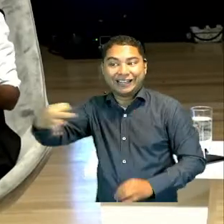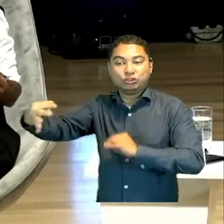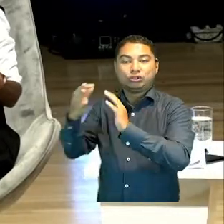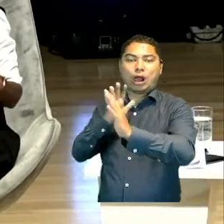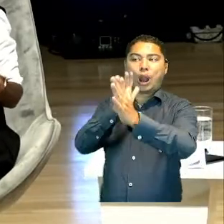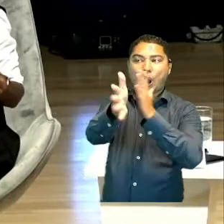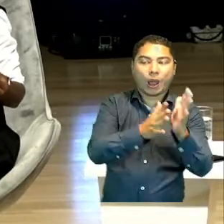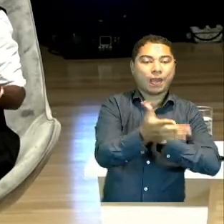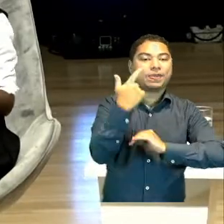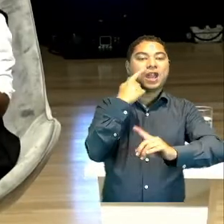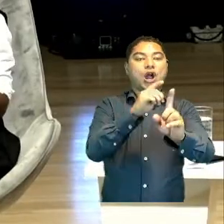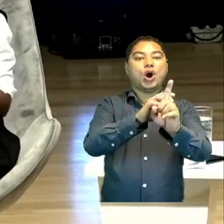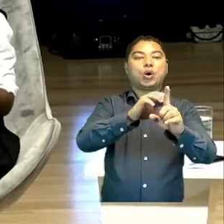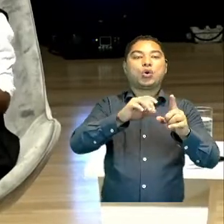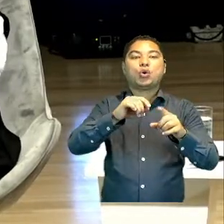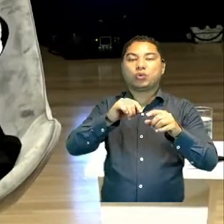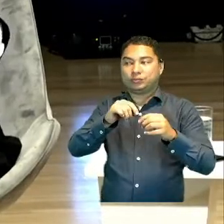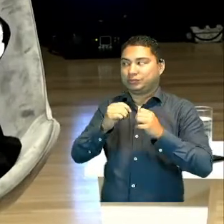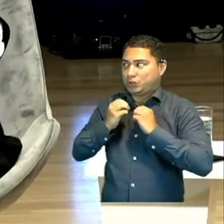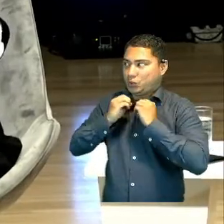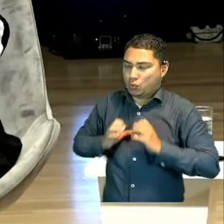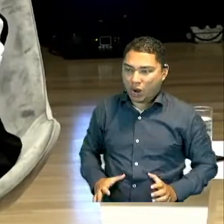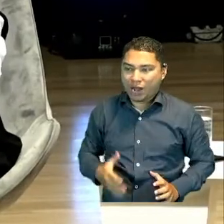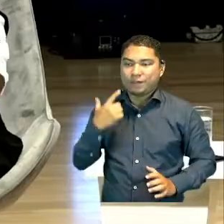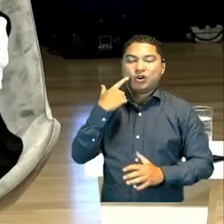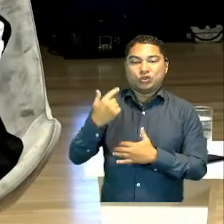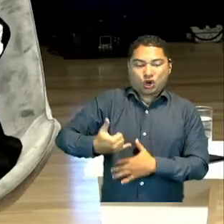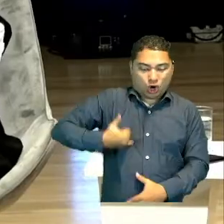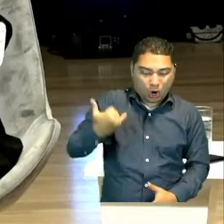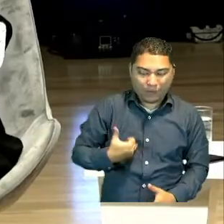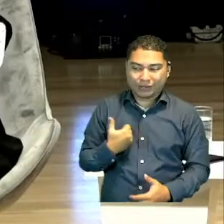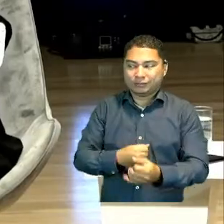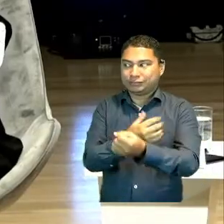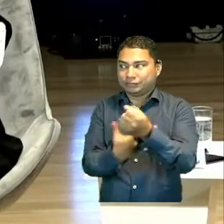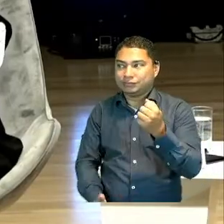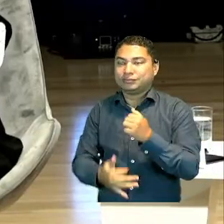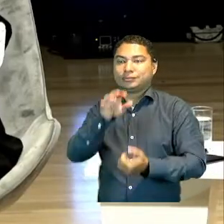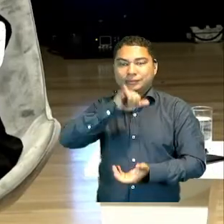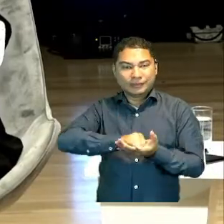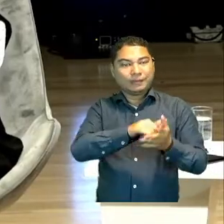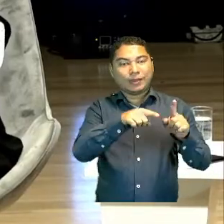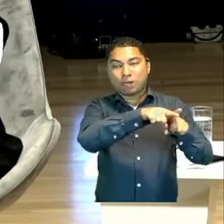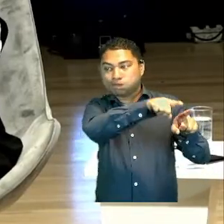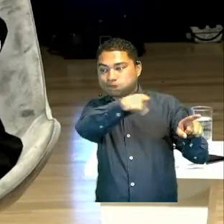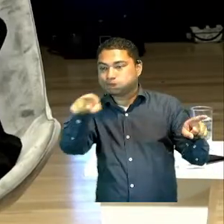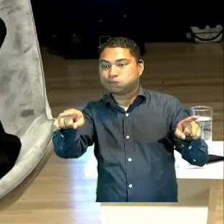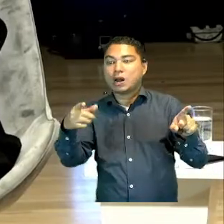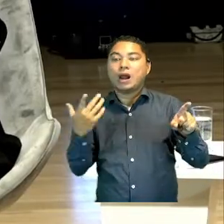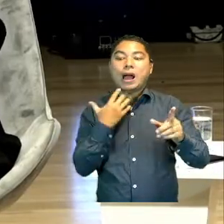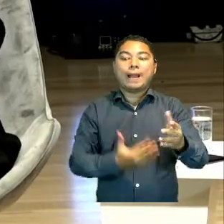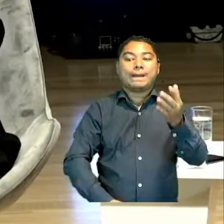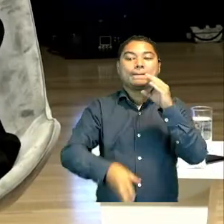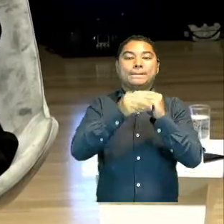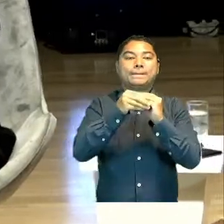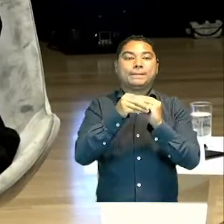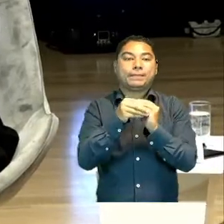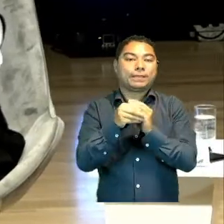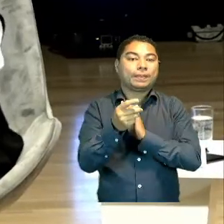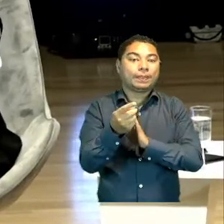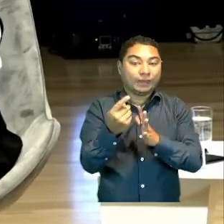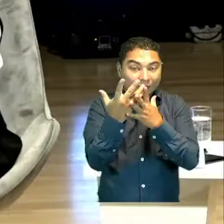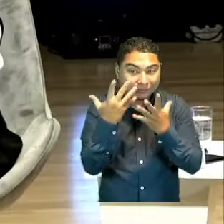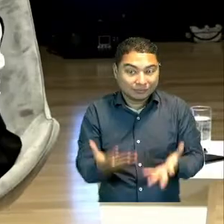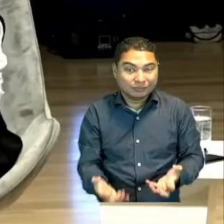and we, through the bodies of the dancing youth groups that we have, trying